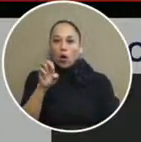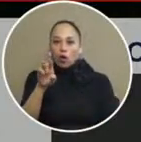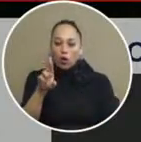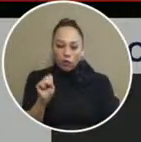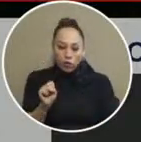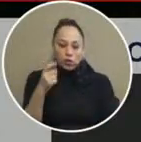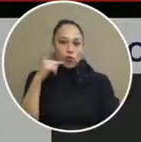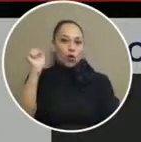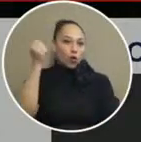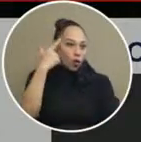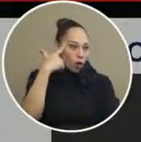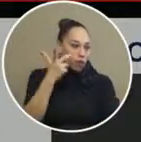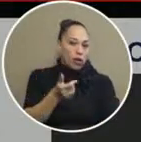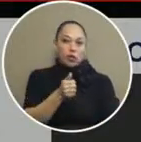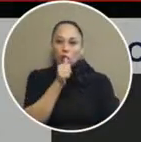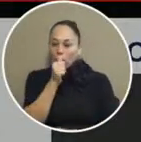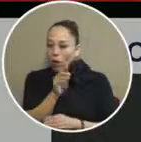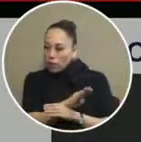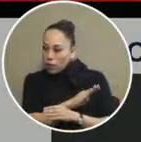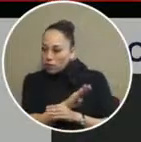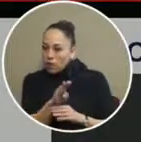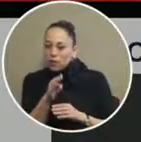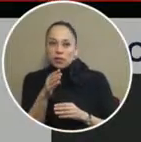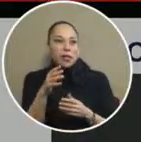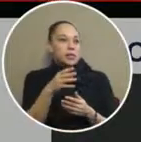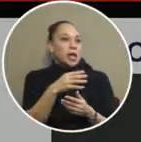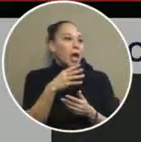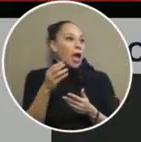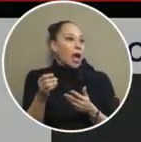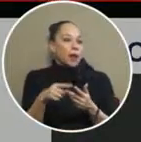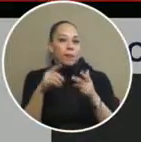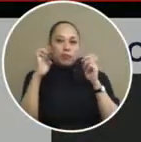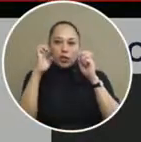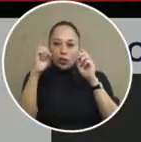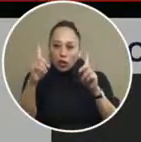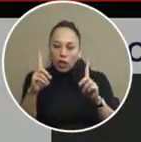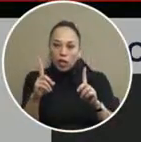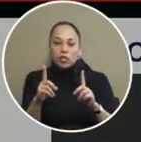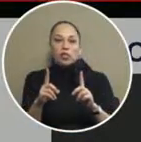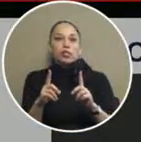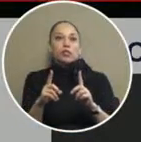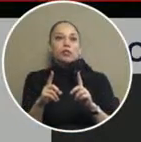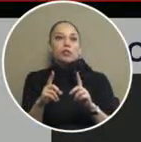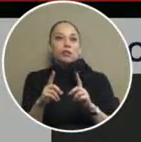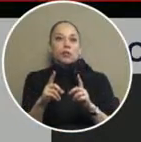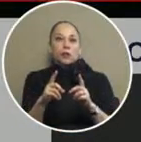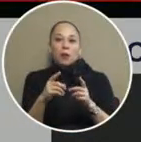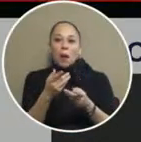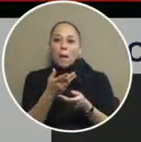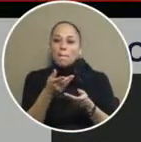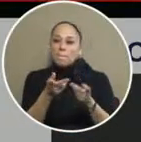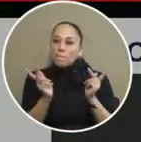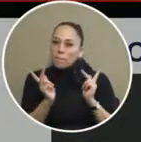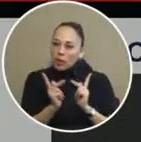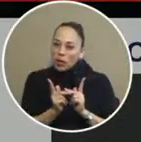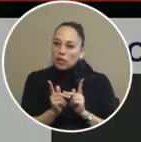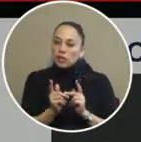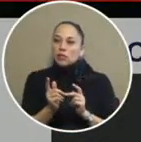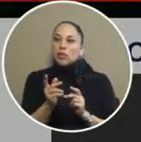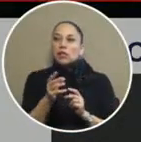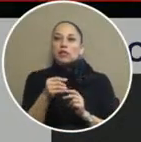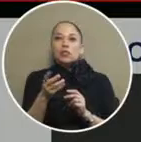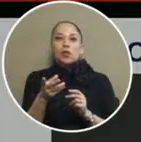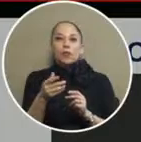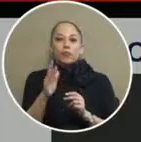from government to private entities to education facilities, either